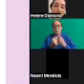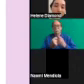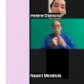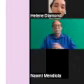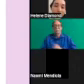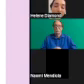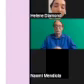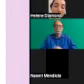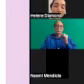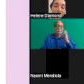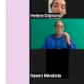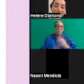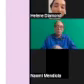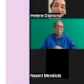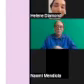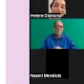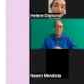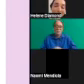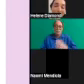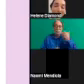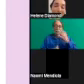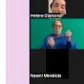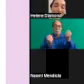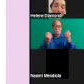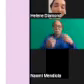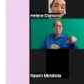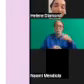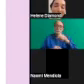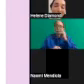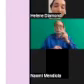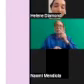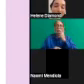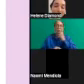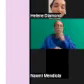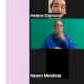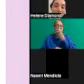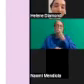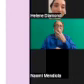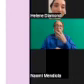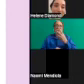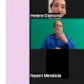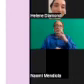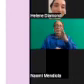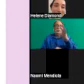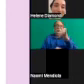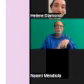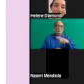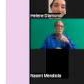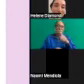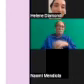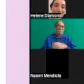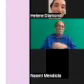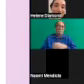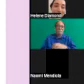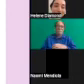don't know if I don't know if many of you have seen Disney's Encanto, um, and this awesome